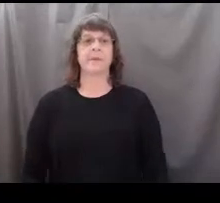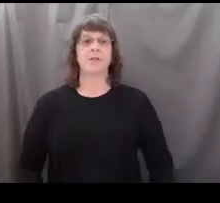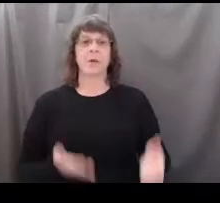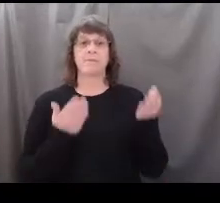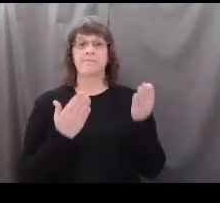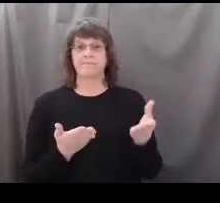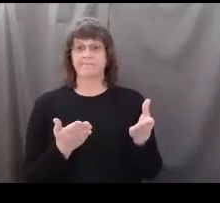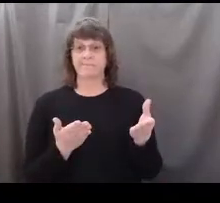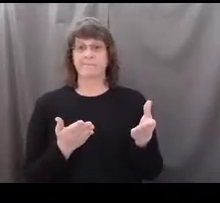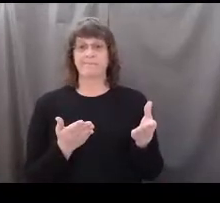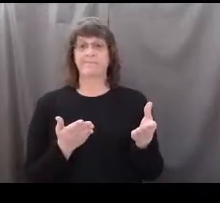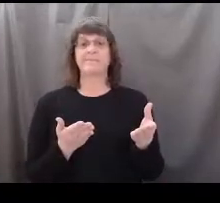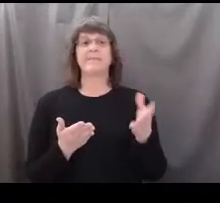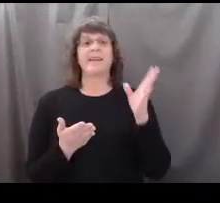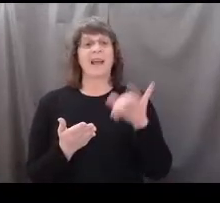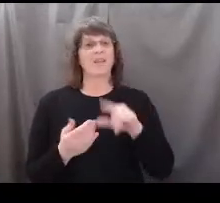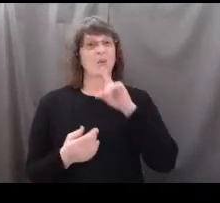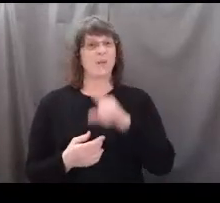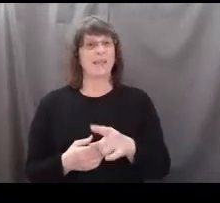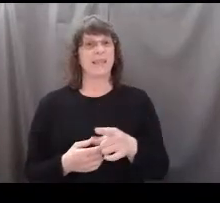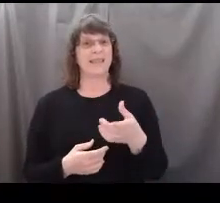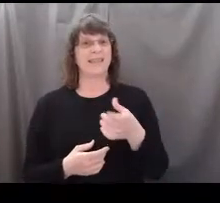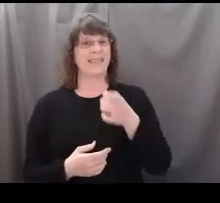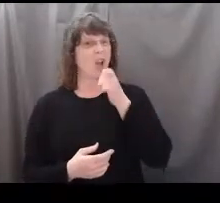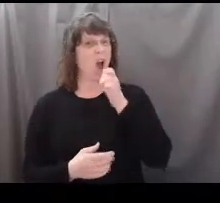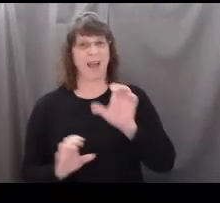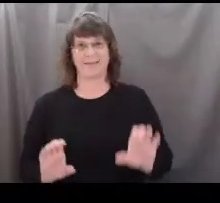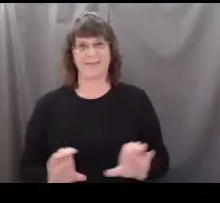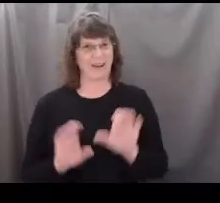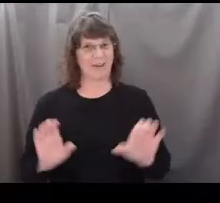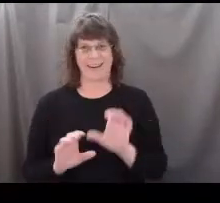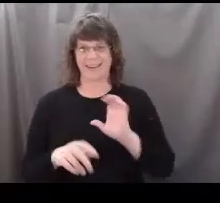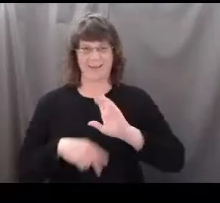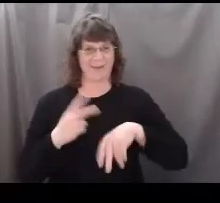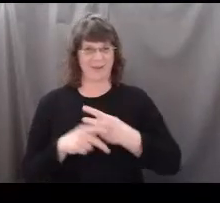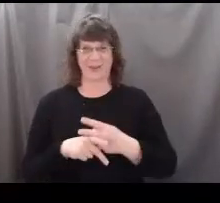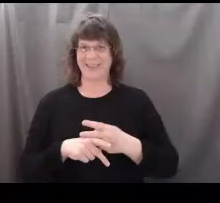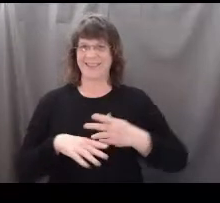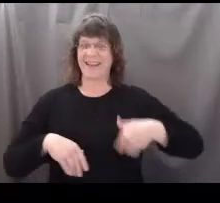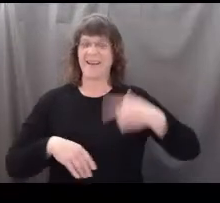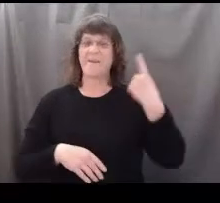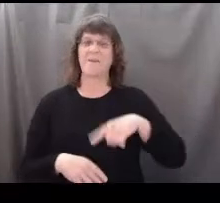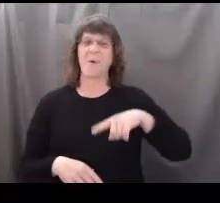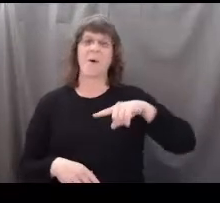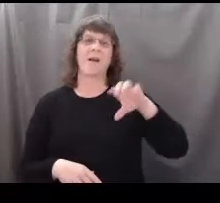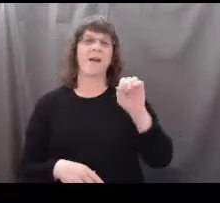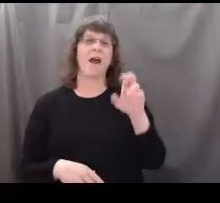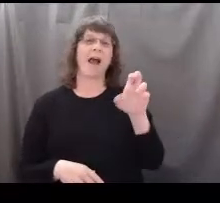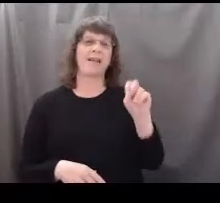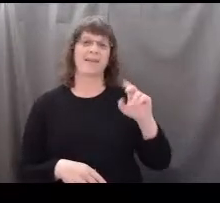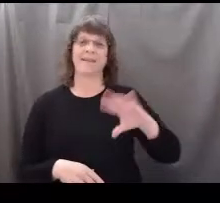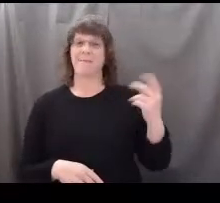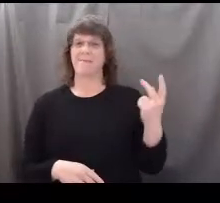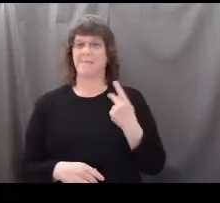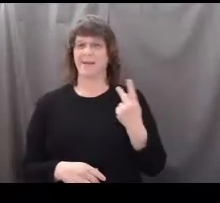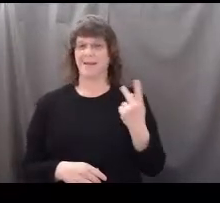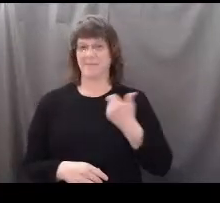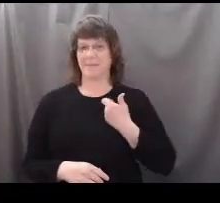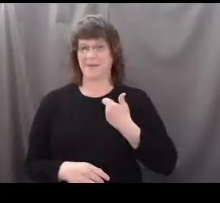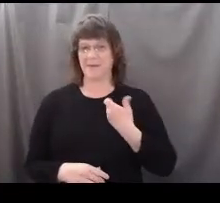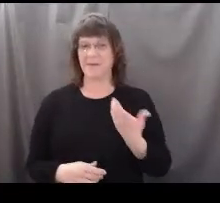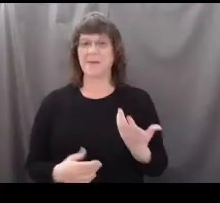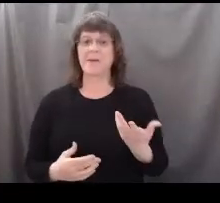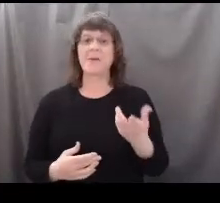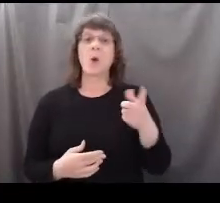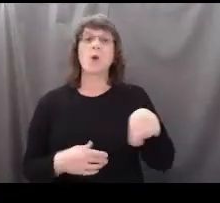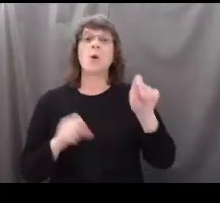would be a very not decorated version yet for Onion and myself. So you